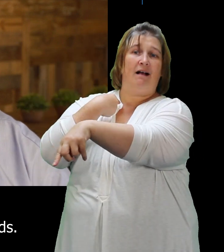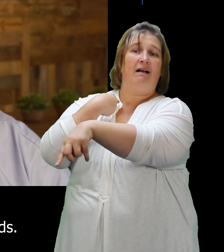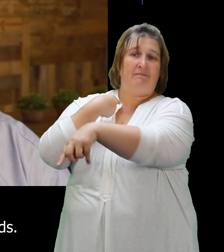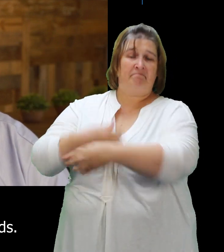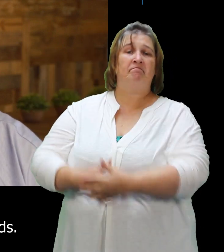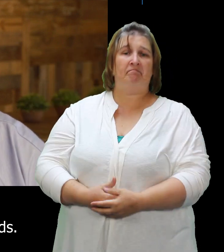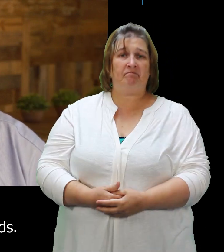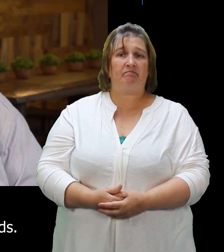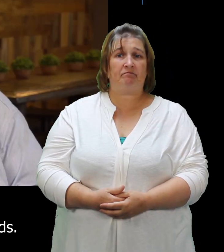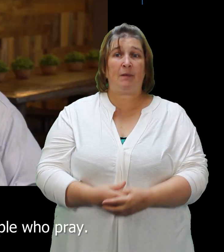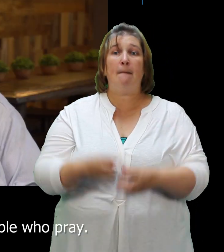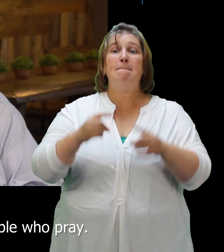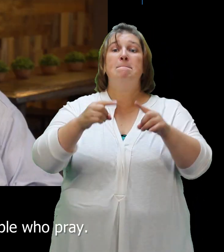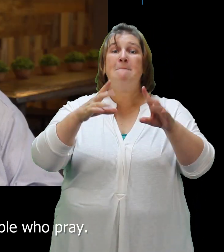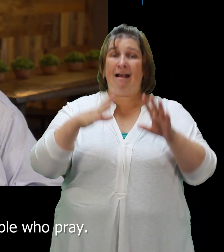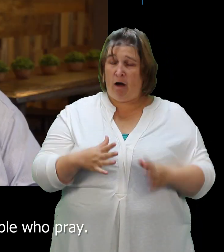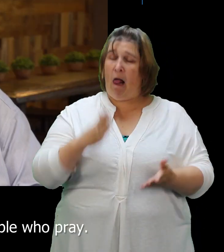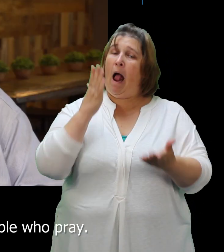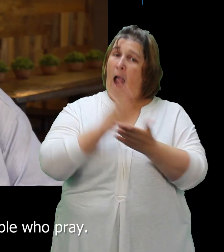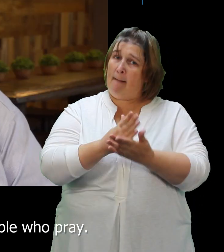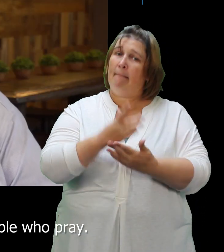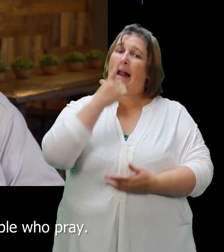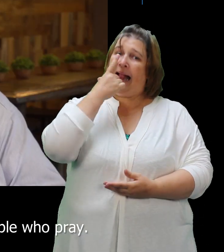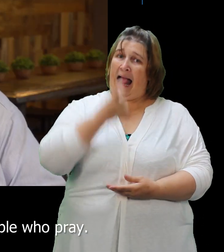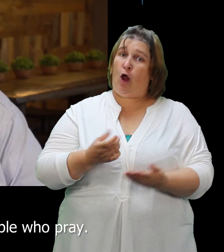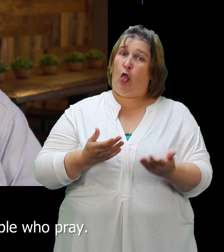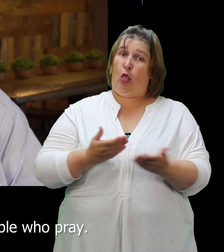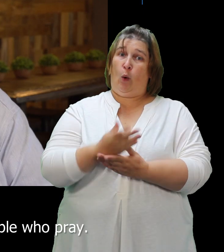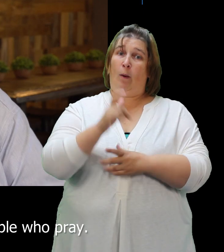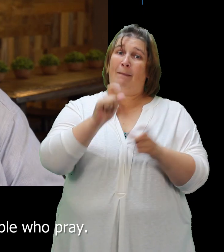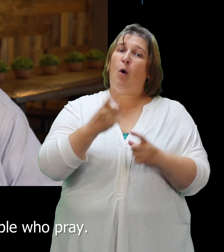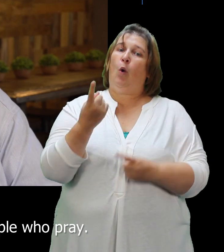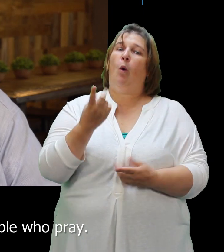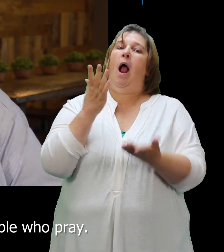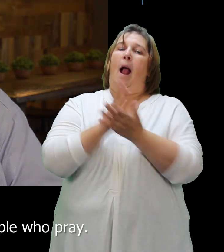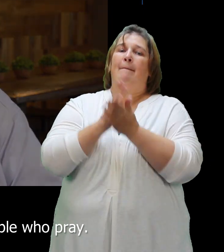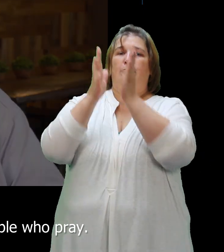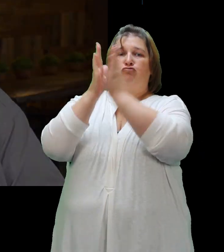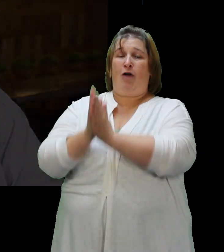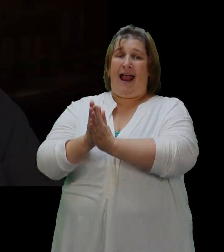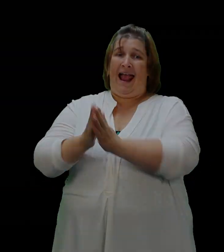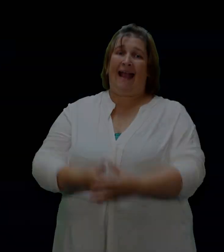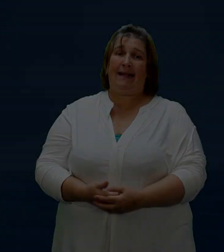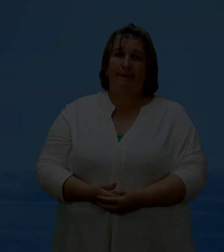respond to your needs. Miracles are possible through people who pray.